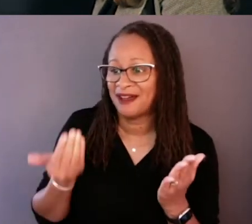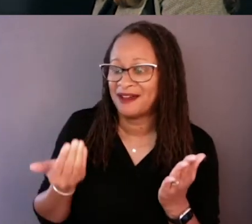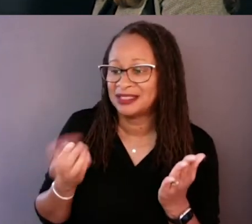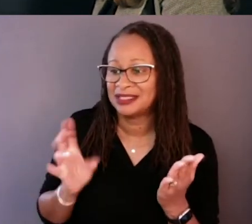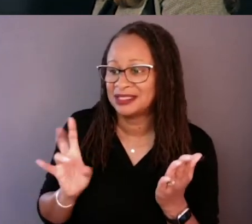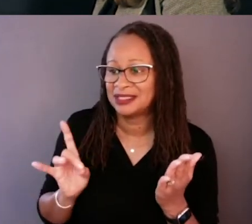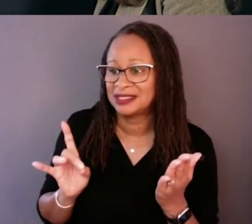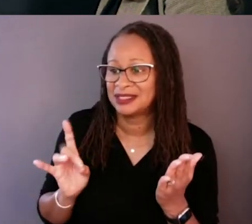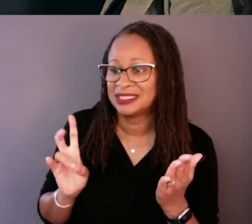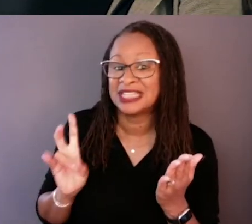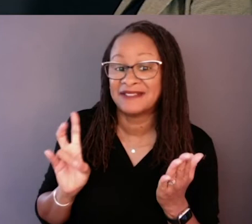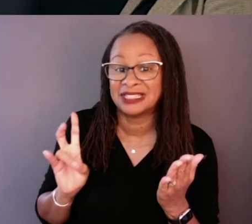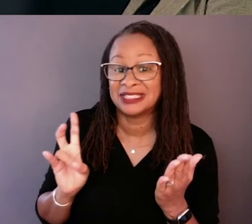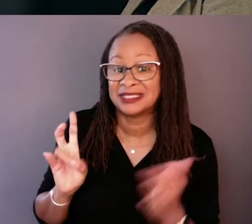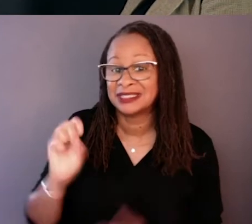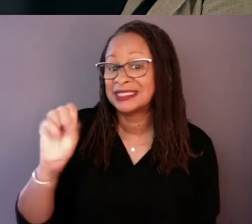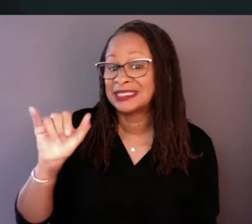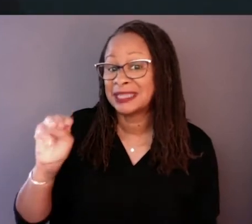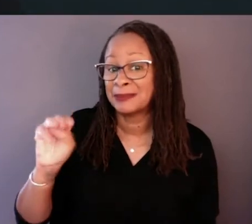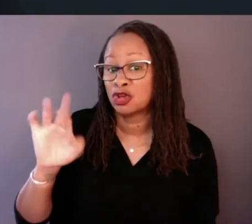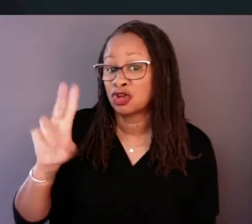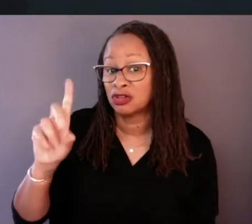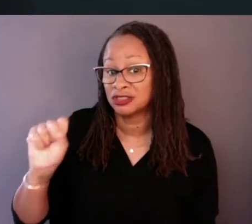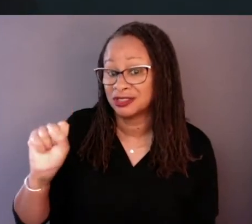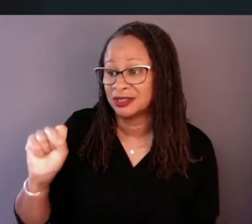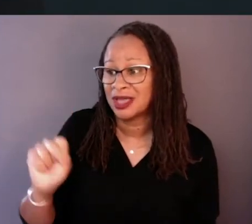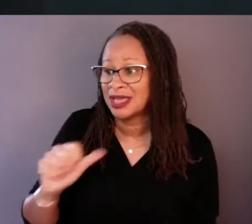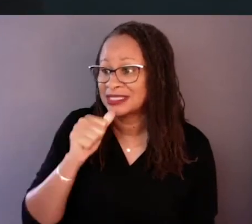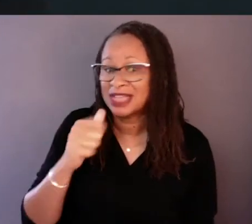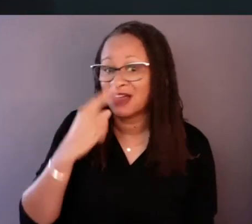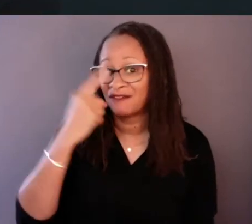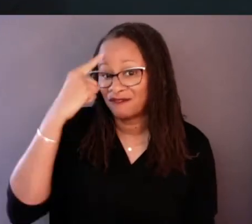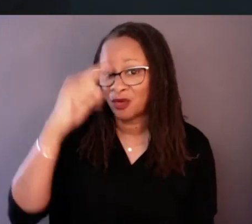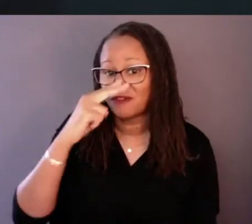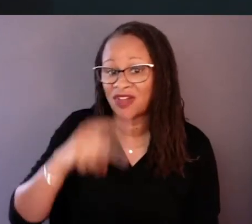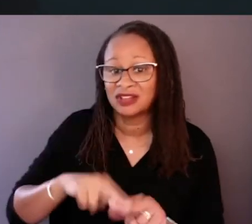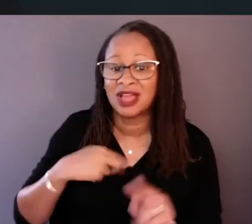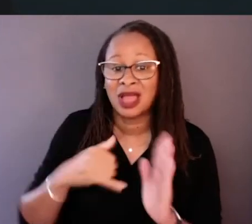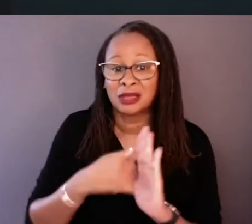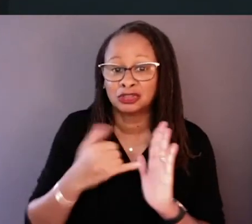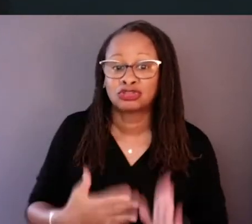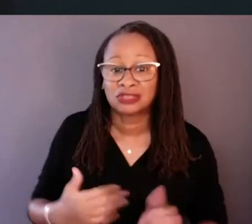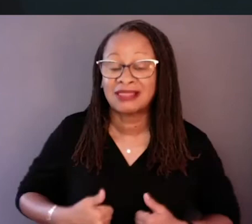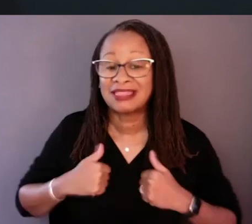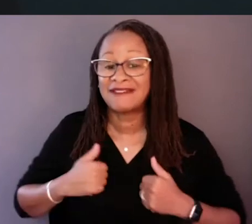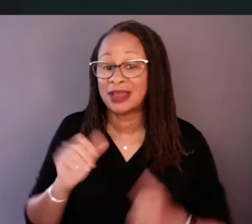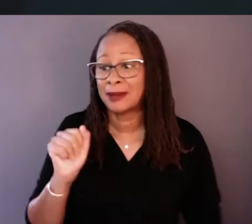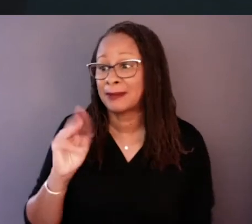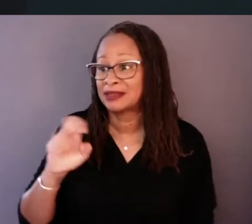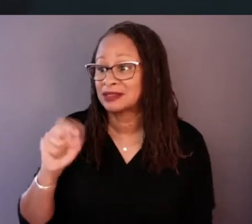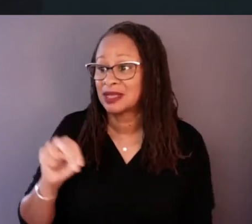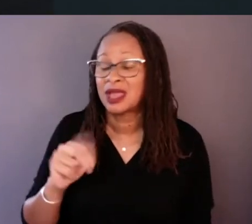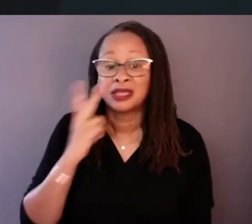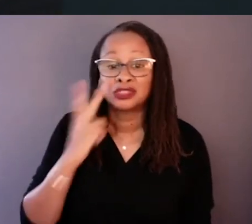7 SIM cards. That's not for fun. Like, being a journalist living in the Amazon, like, you saw what happened to the